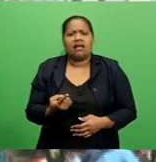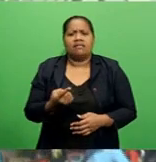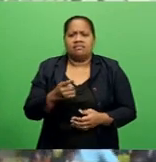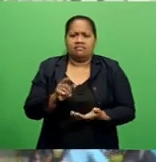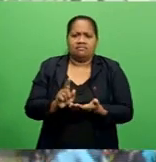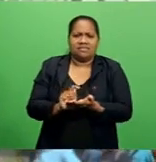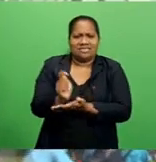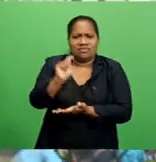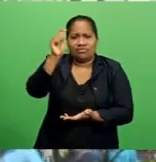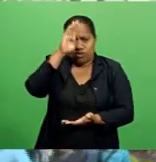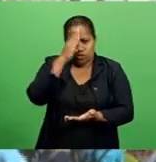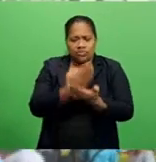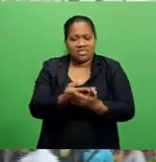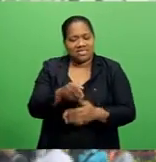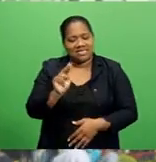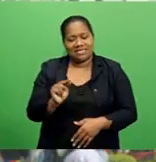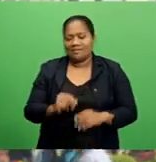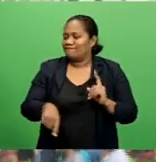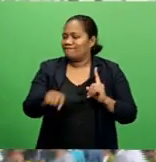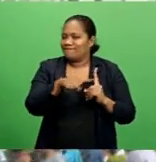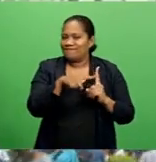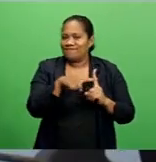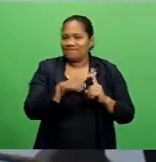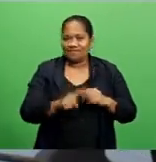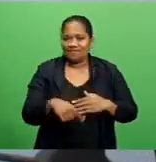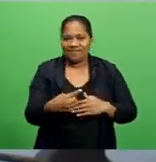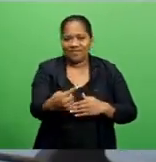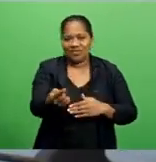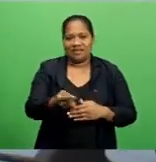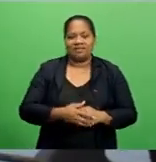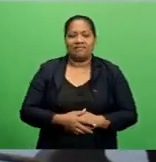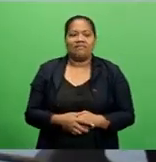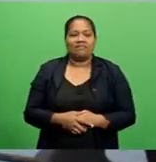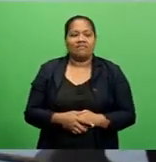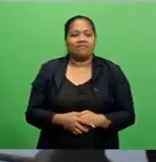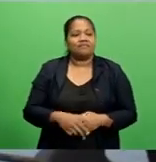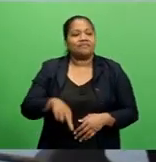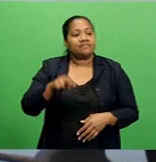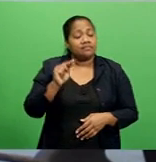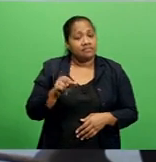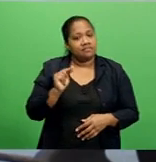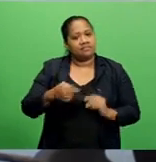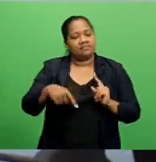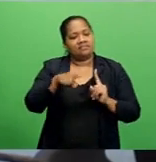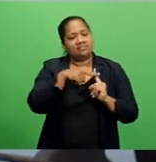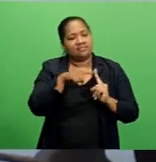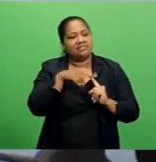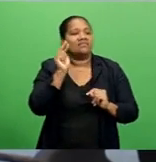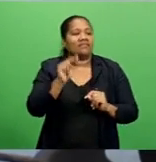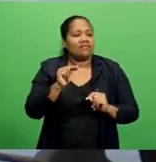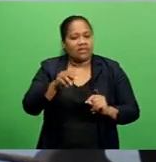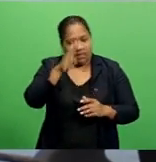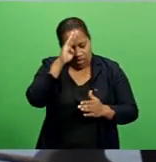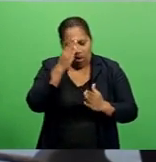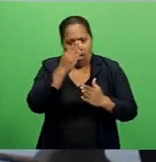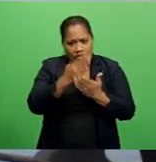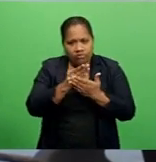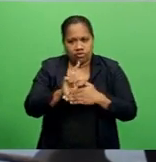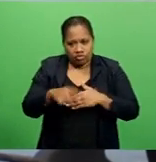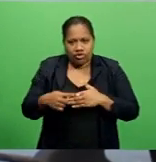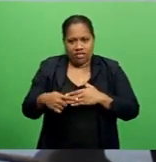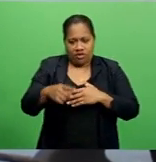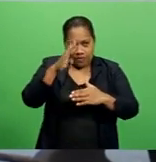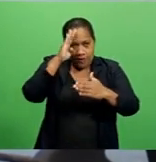students need to remain positive. We need to be positive, we need to keep our hopes high, and